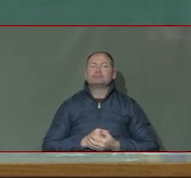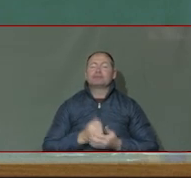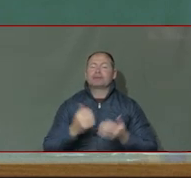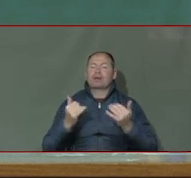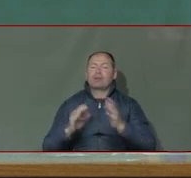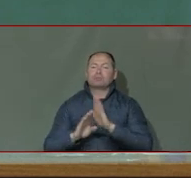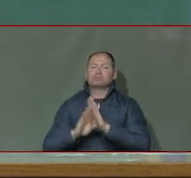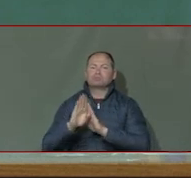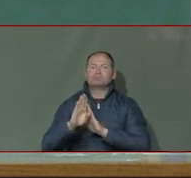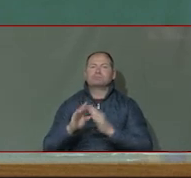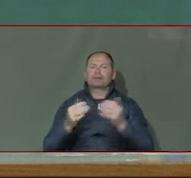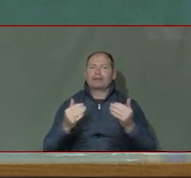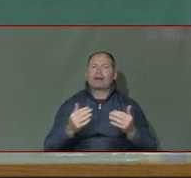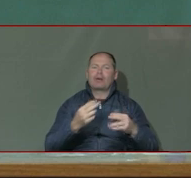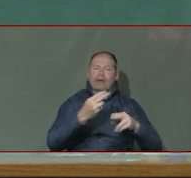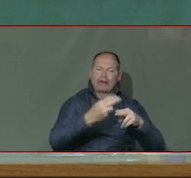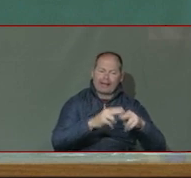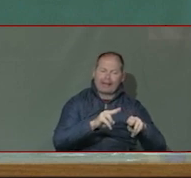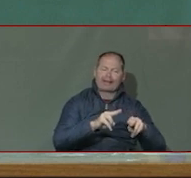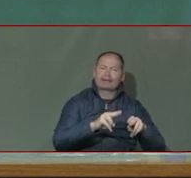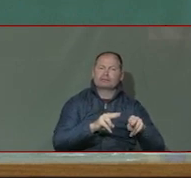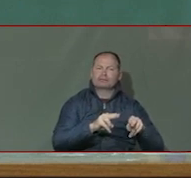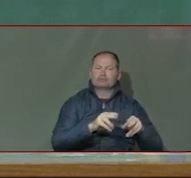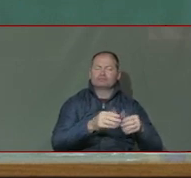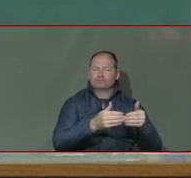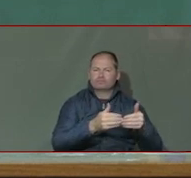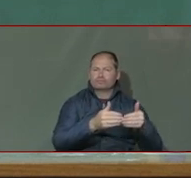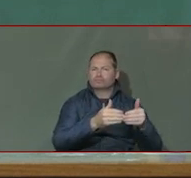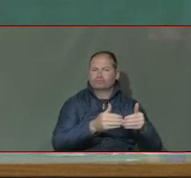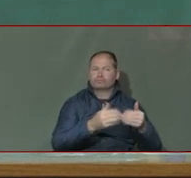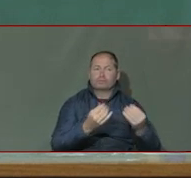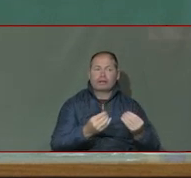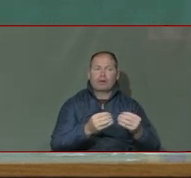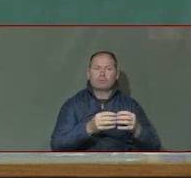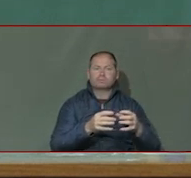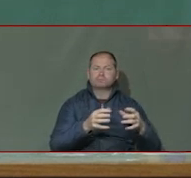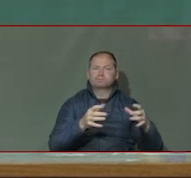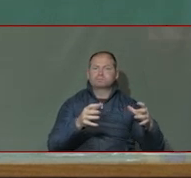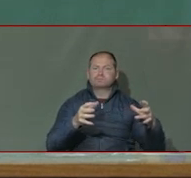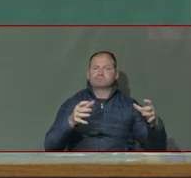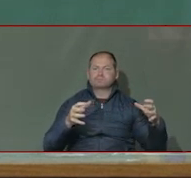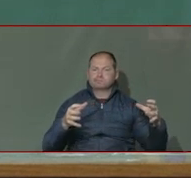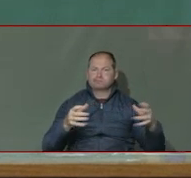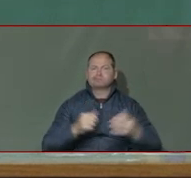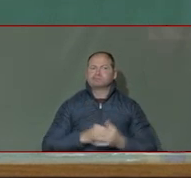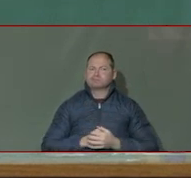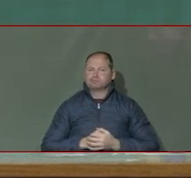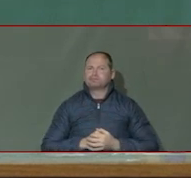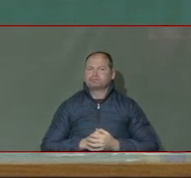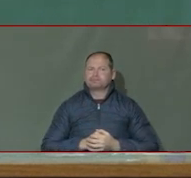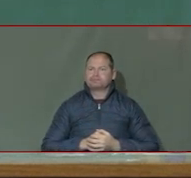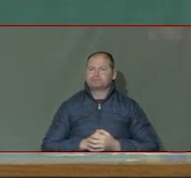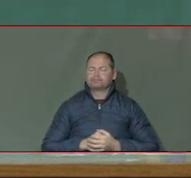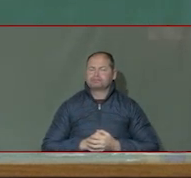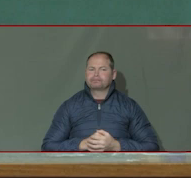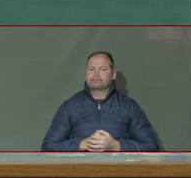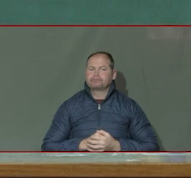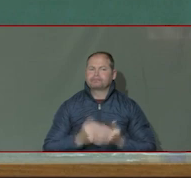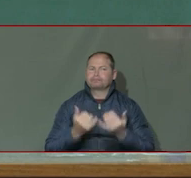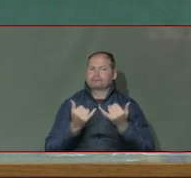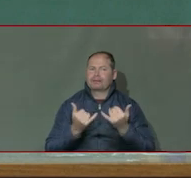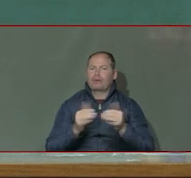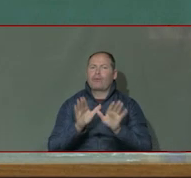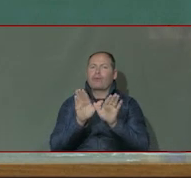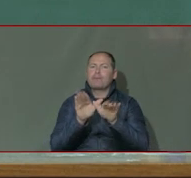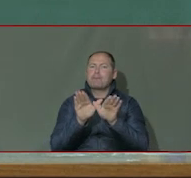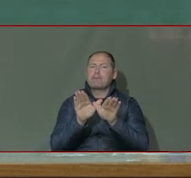laid eggs and they had chicks, so they increased in number. Now they ask you, in this particular kind of